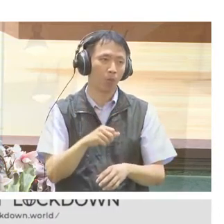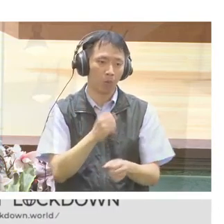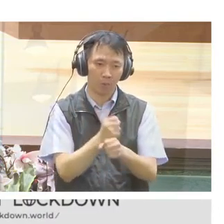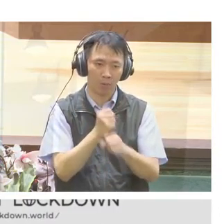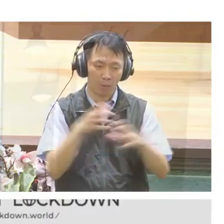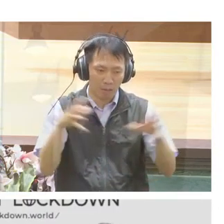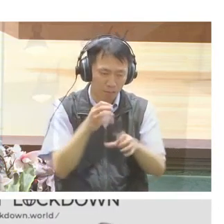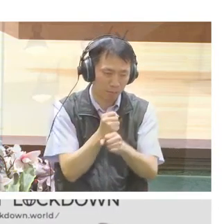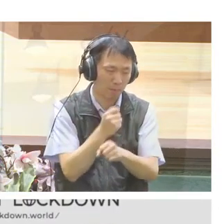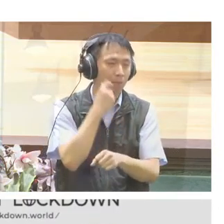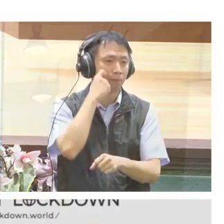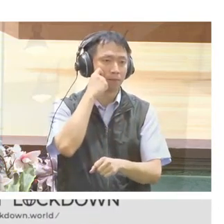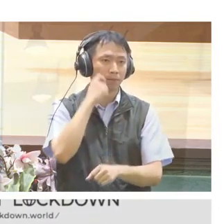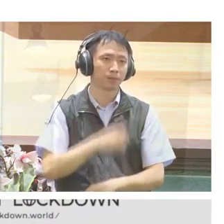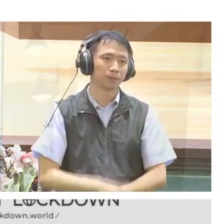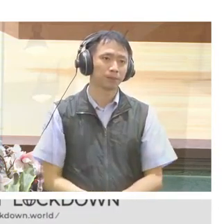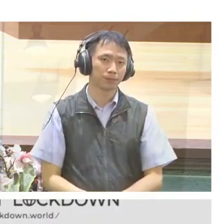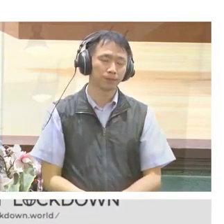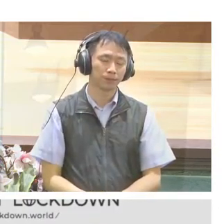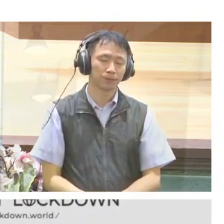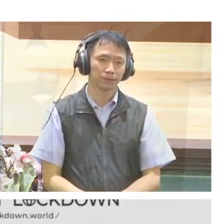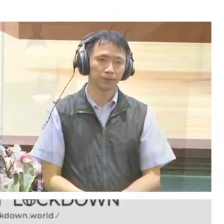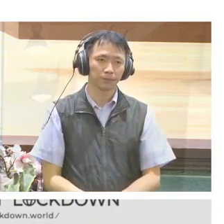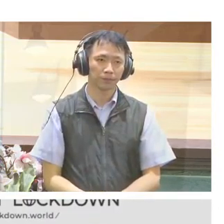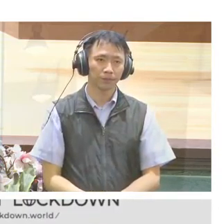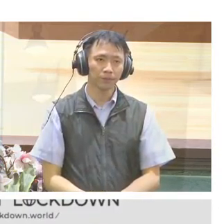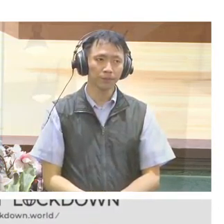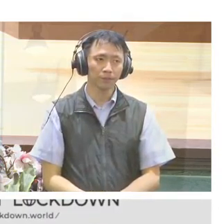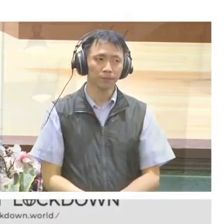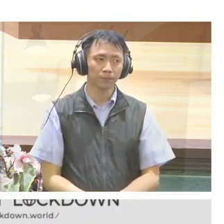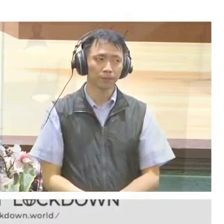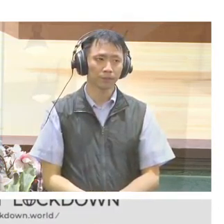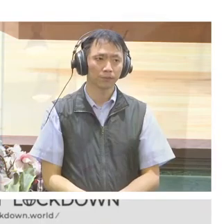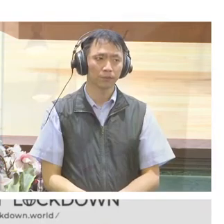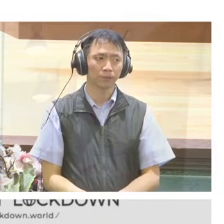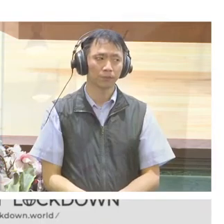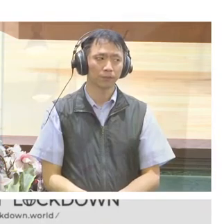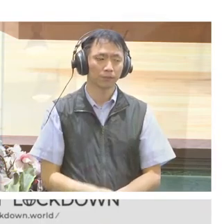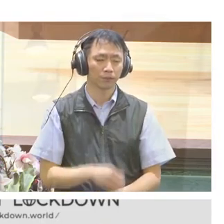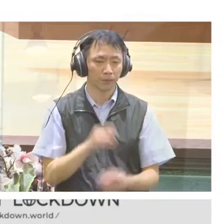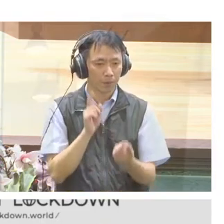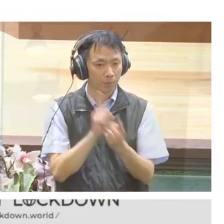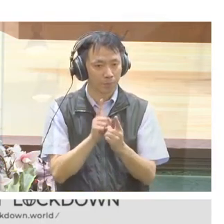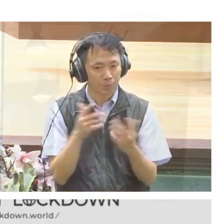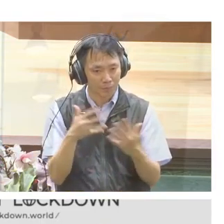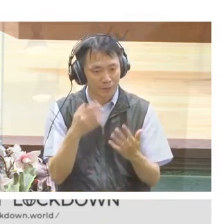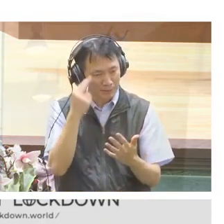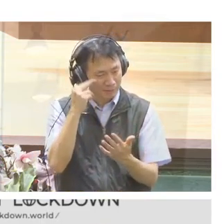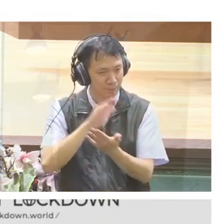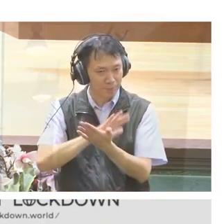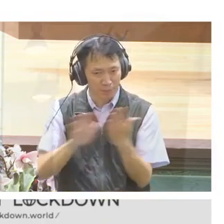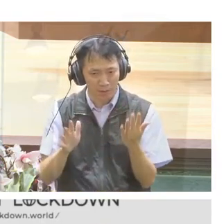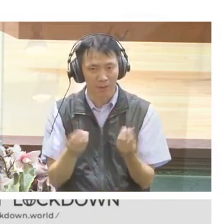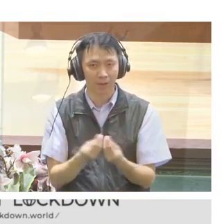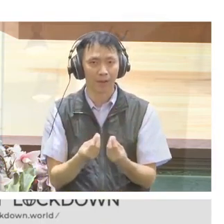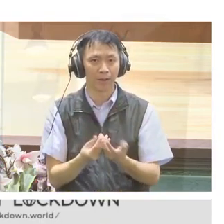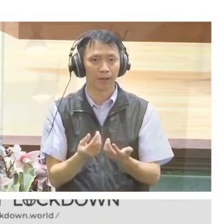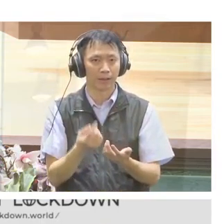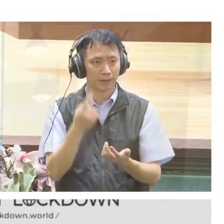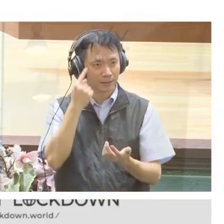Solutions-wise, in terms of how we are overcoming some of those challenges, we're really looking now to engage a broader community. So we're going to be